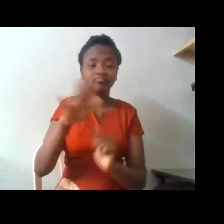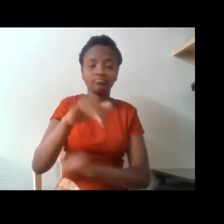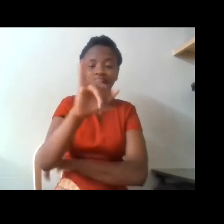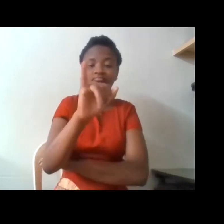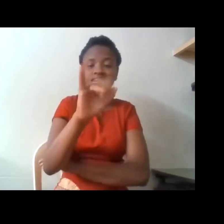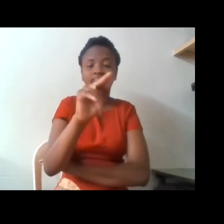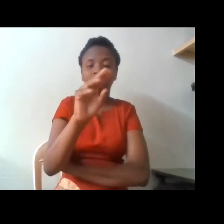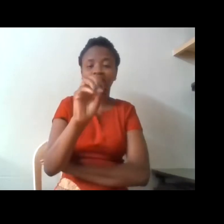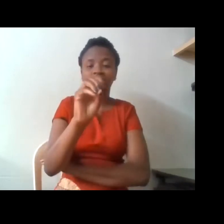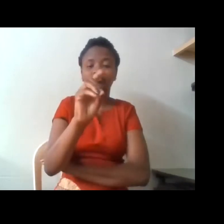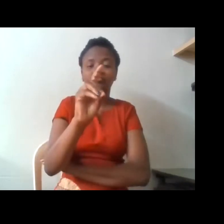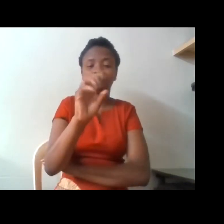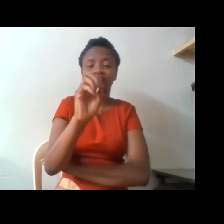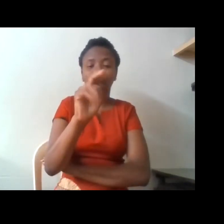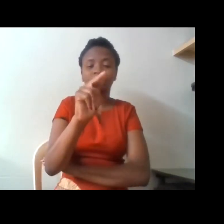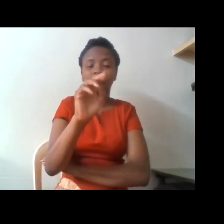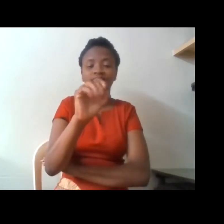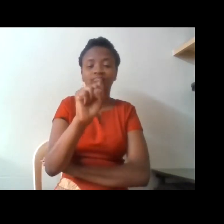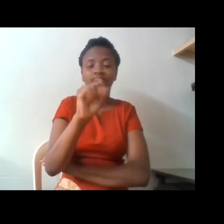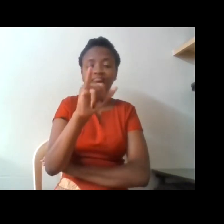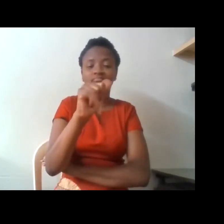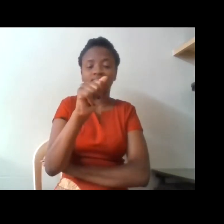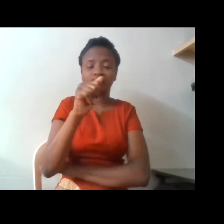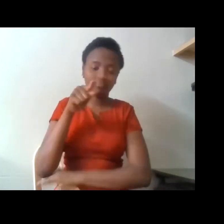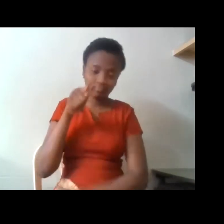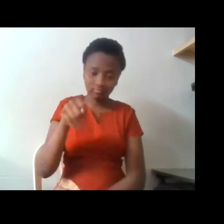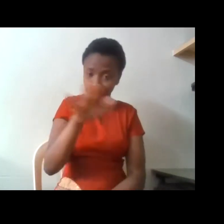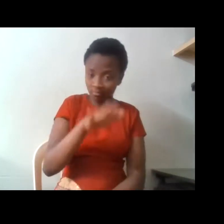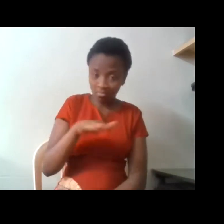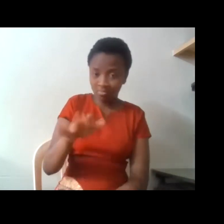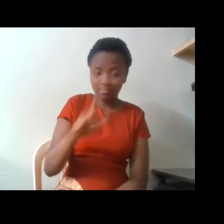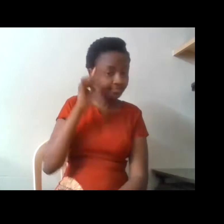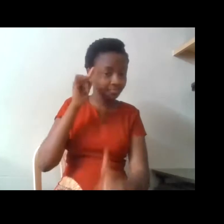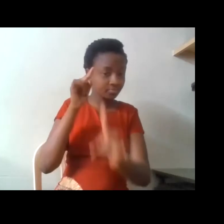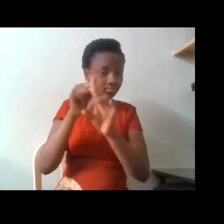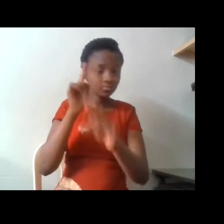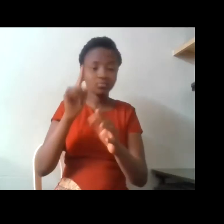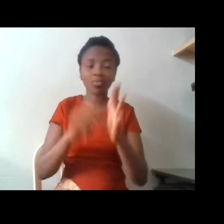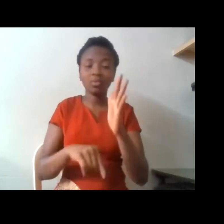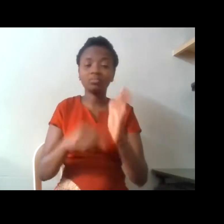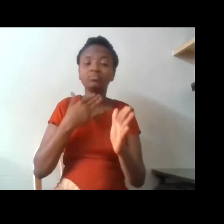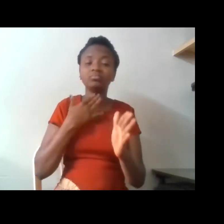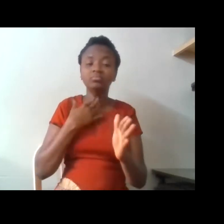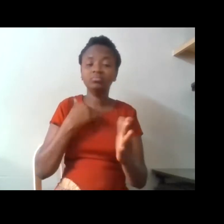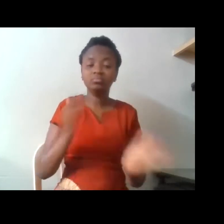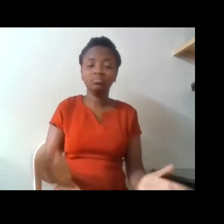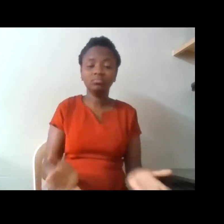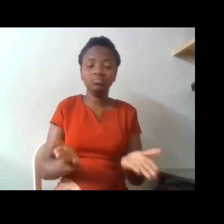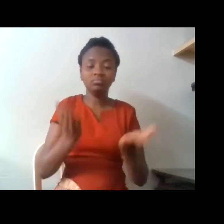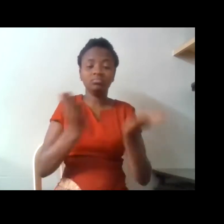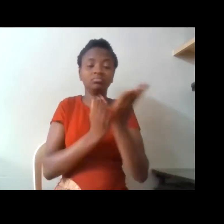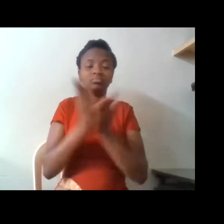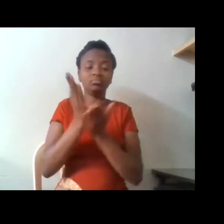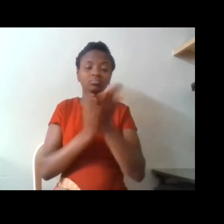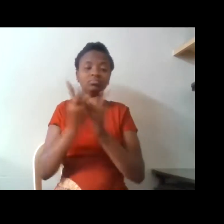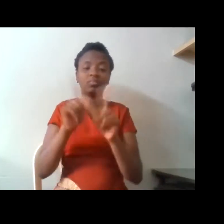is improving access to inclusive information and health services and the meeting of basic needs for those